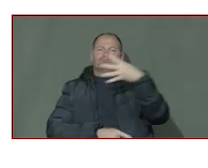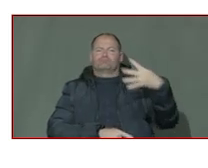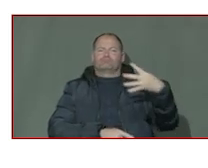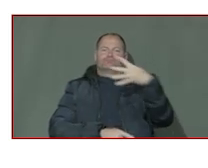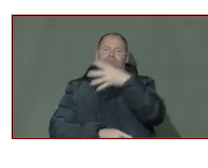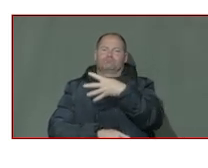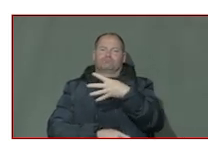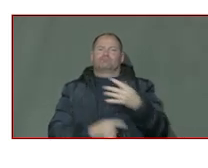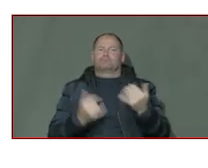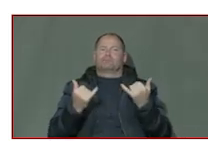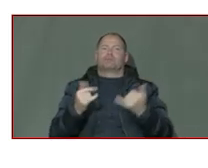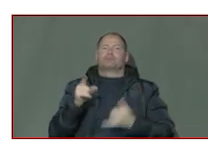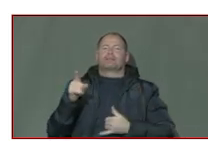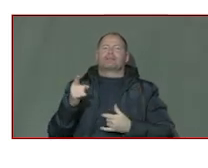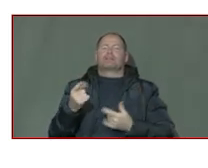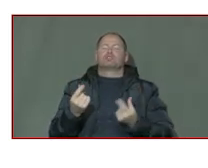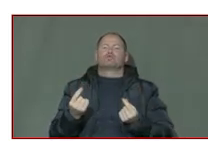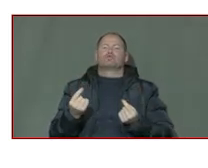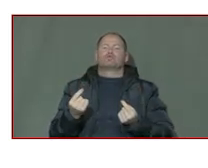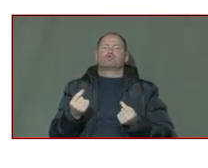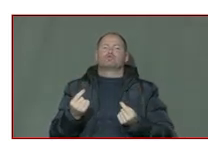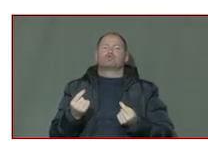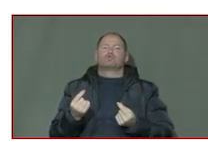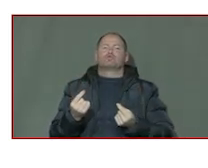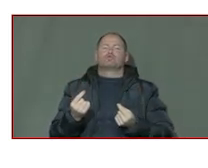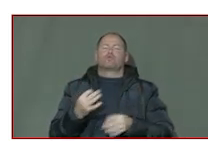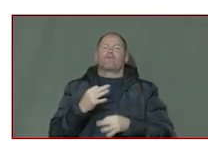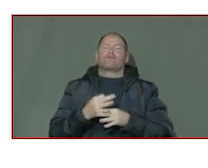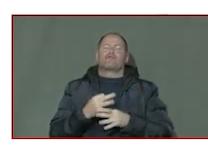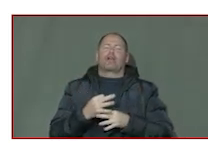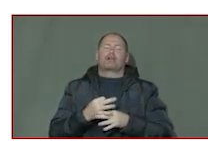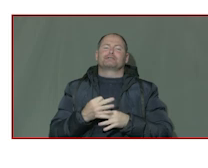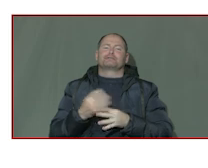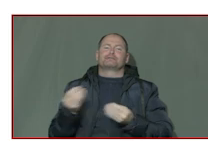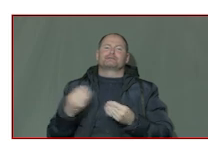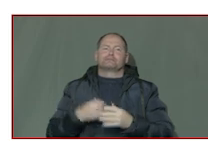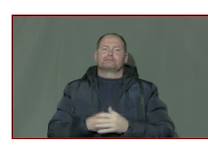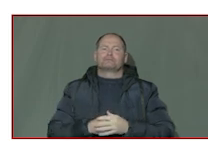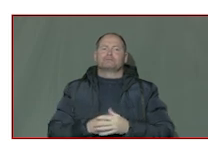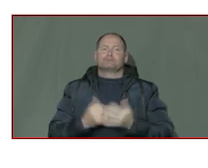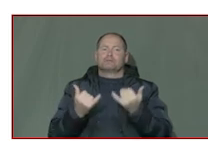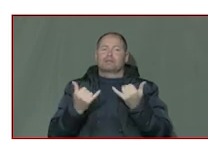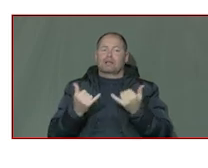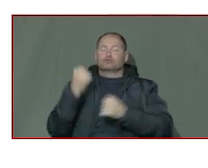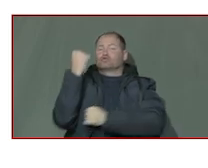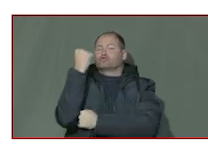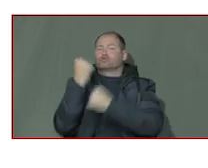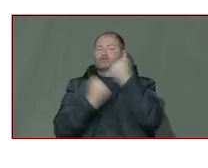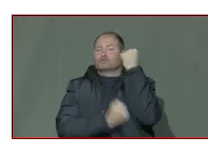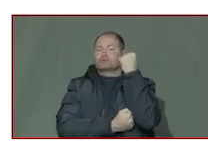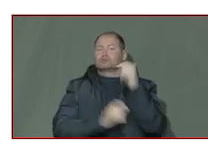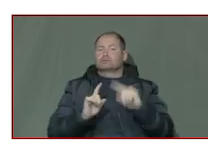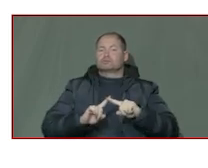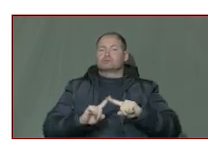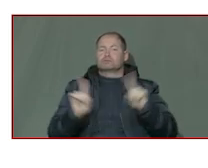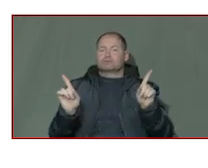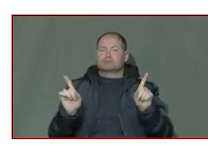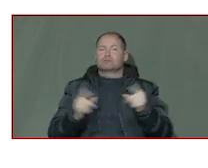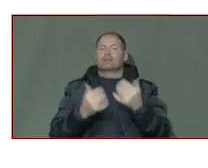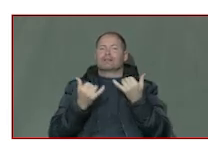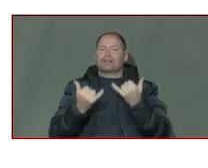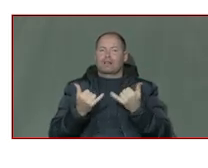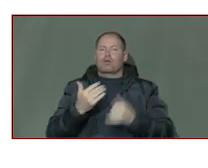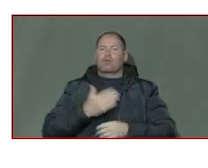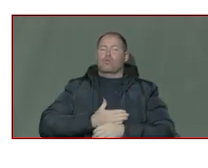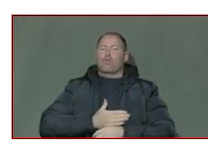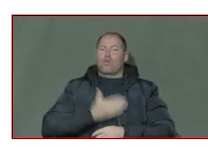learners giving us the function. If it says structural differences, it means we only want the